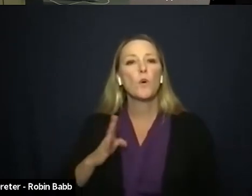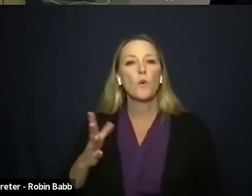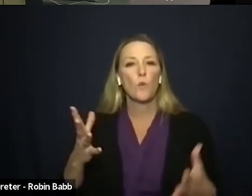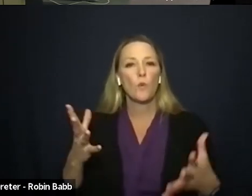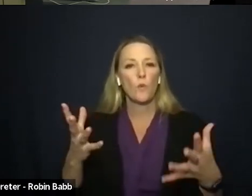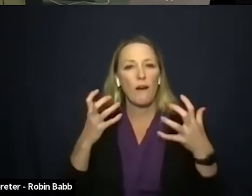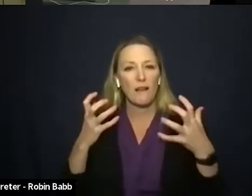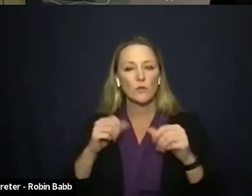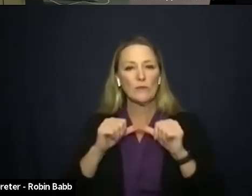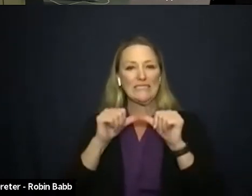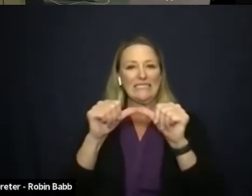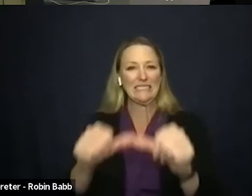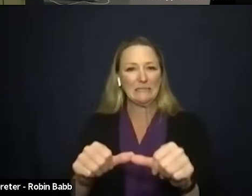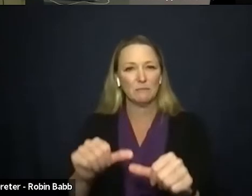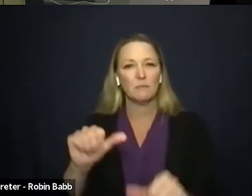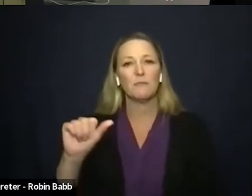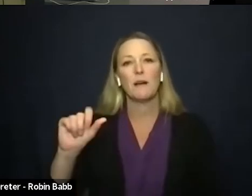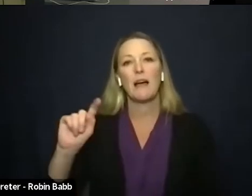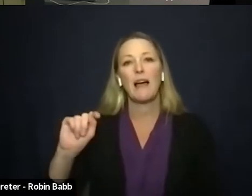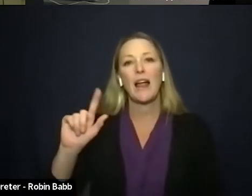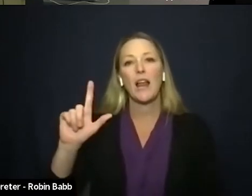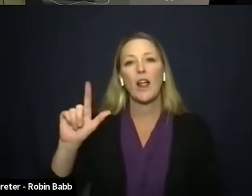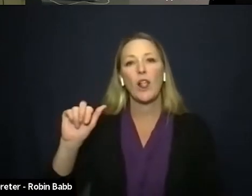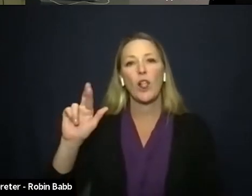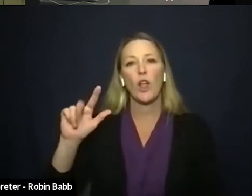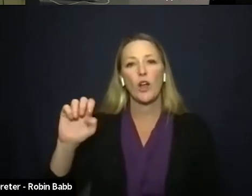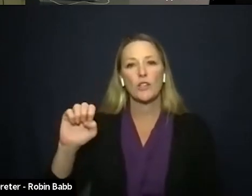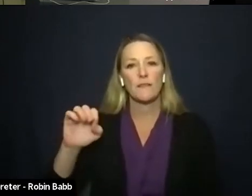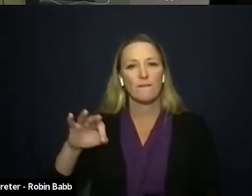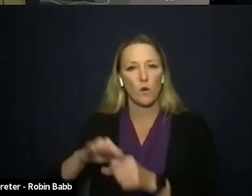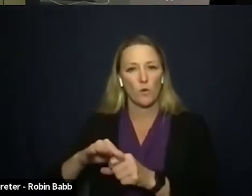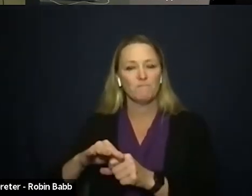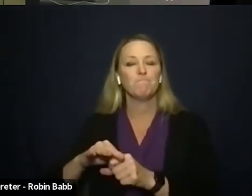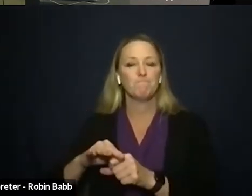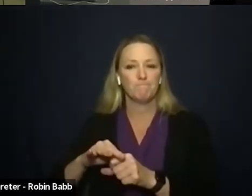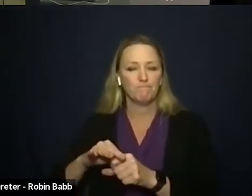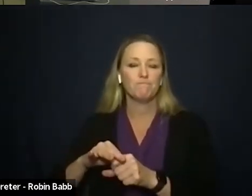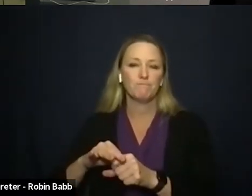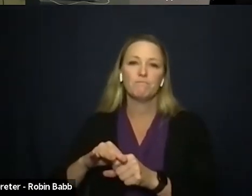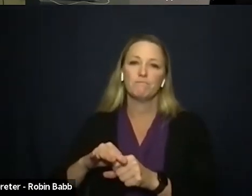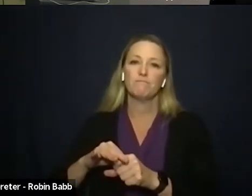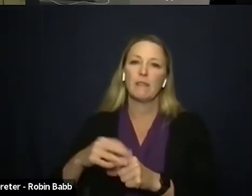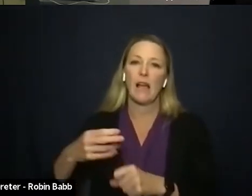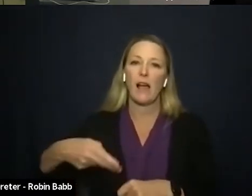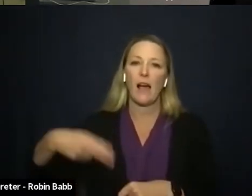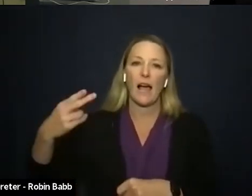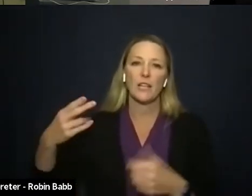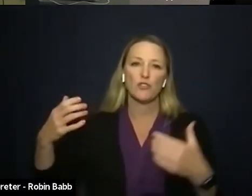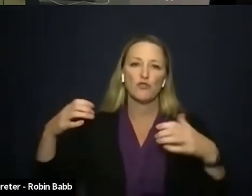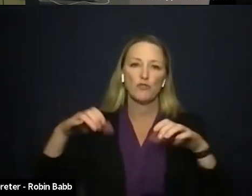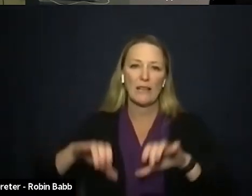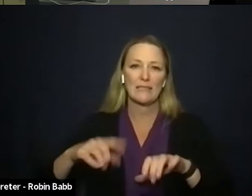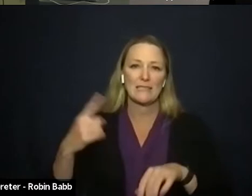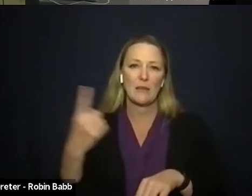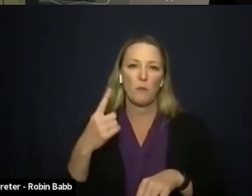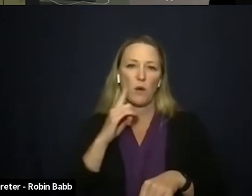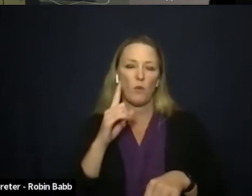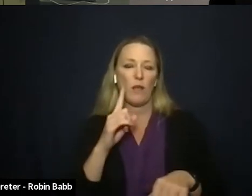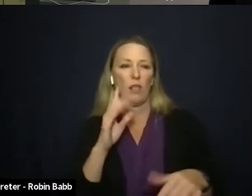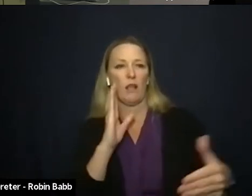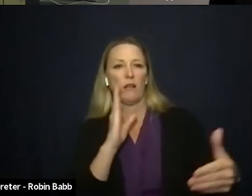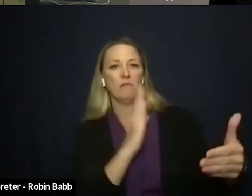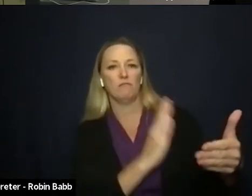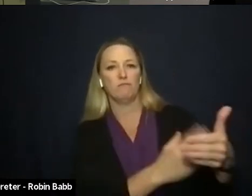voting there's a substantial likelihood that there would be a claim asserted that